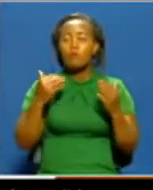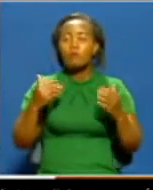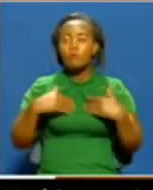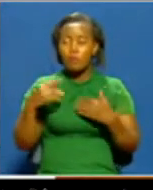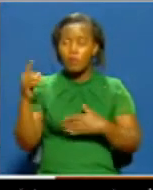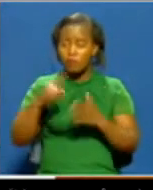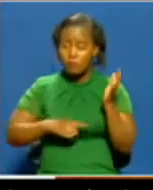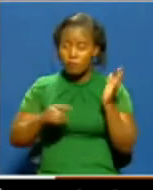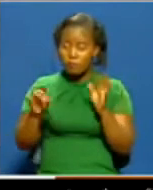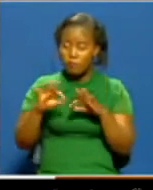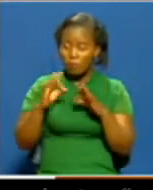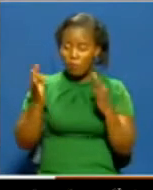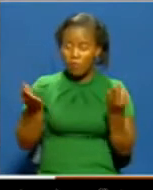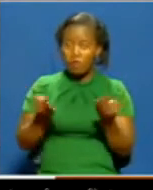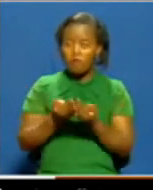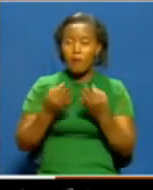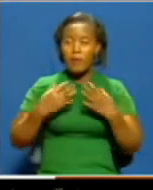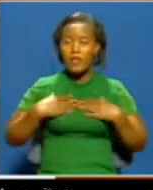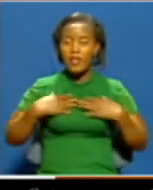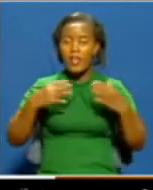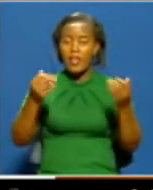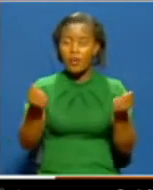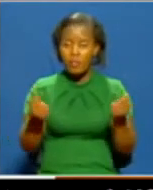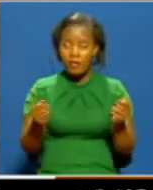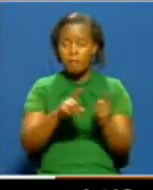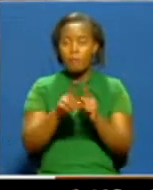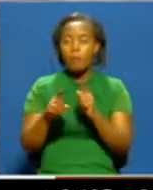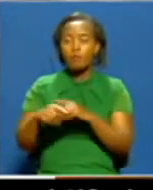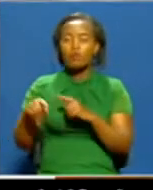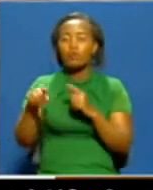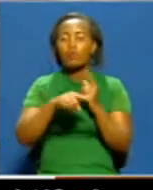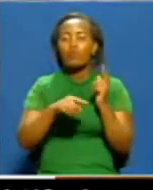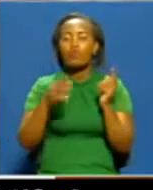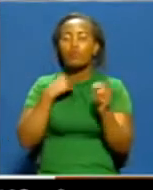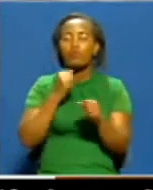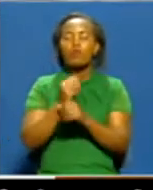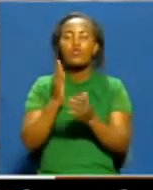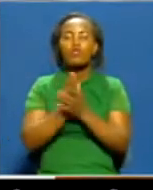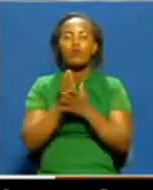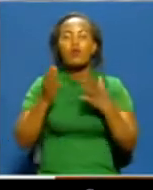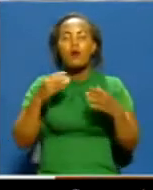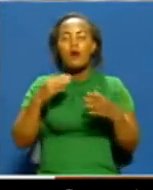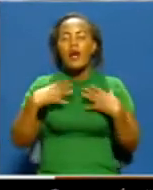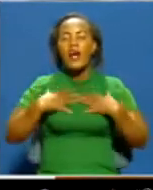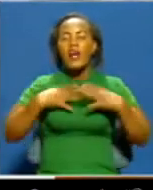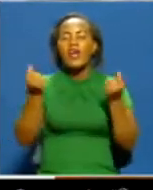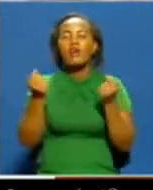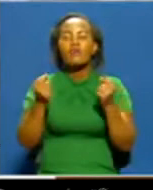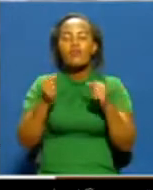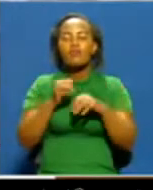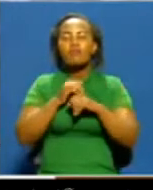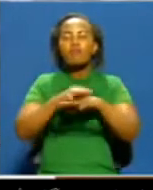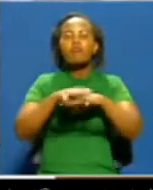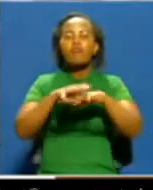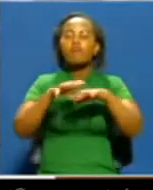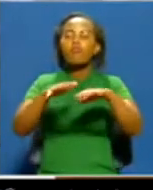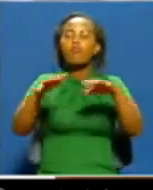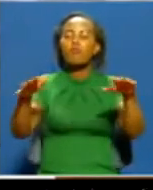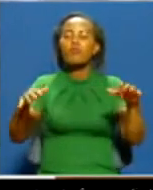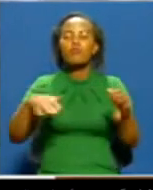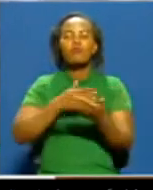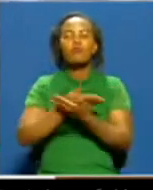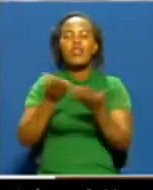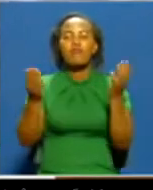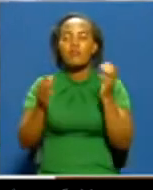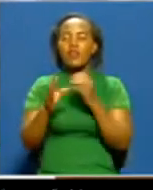health, and we want to take health to the people rather than people come to health, my